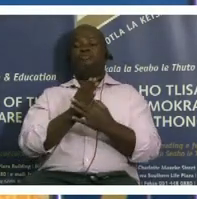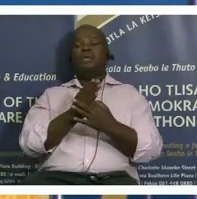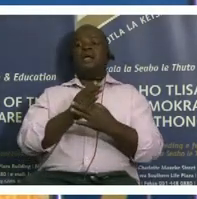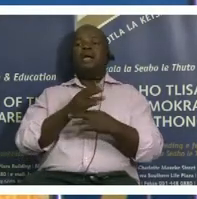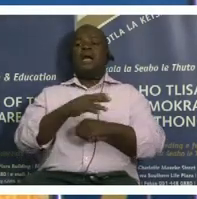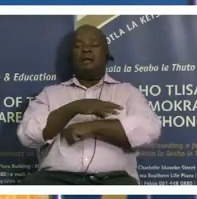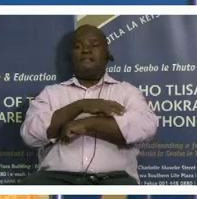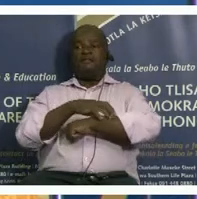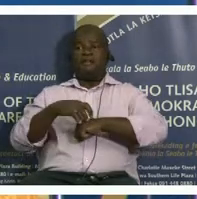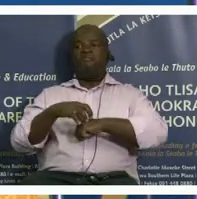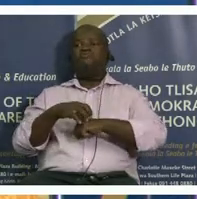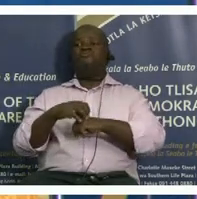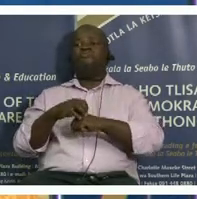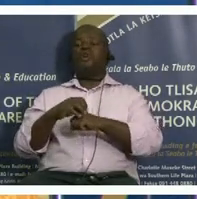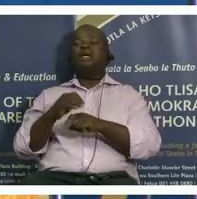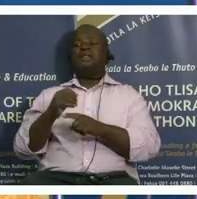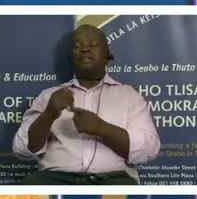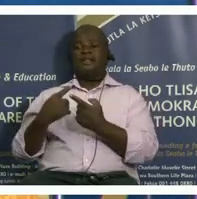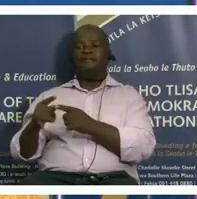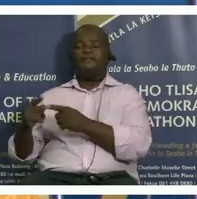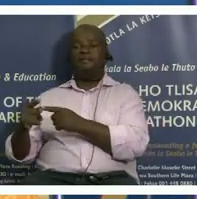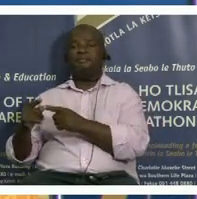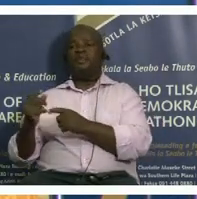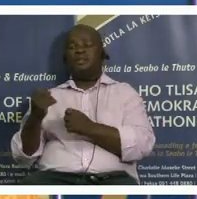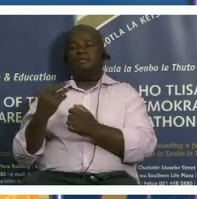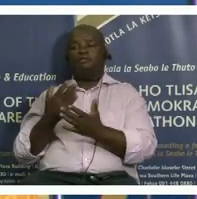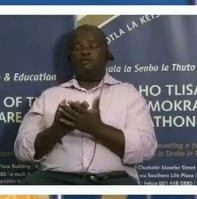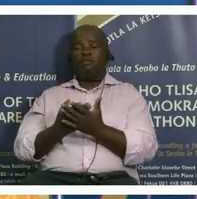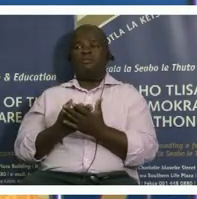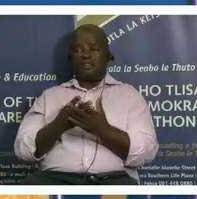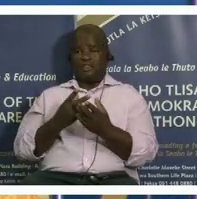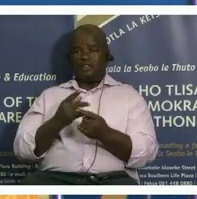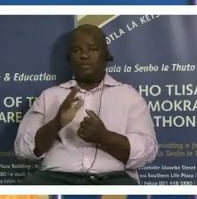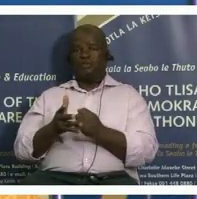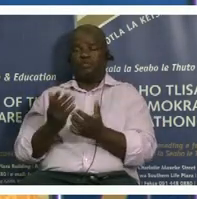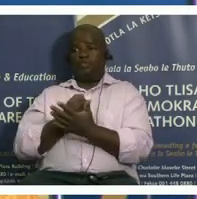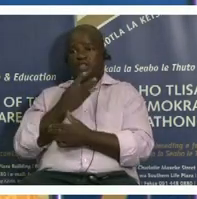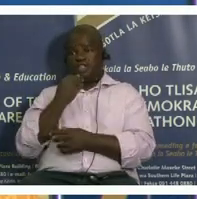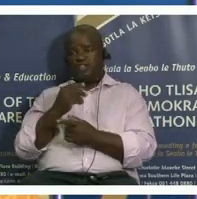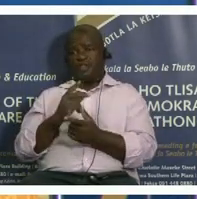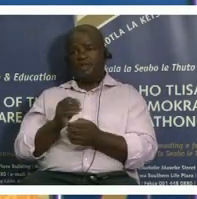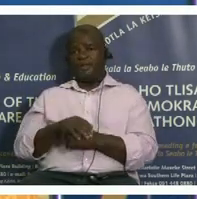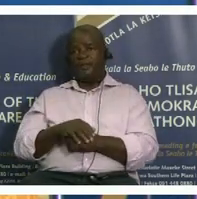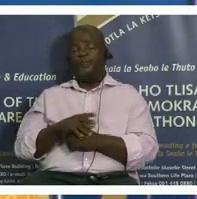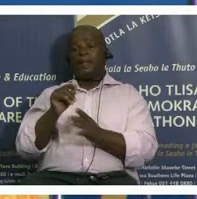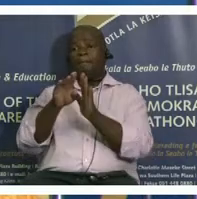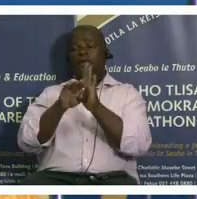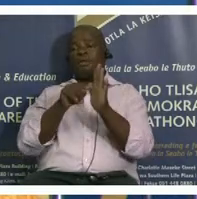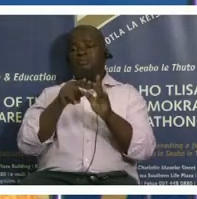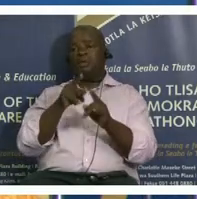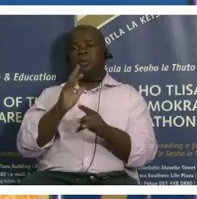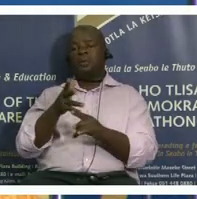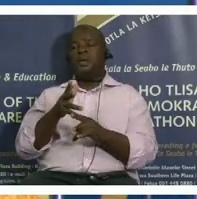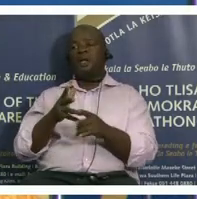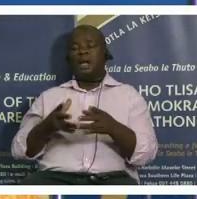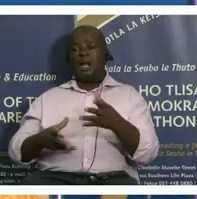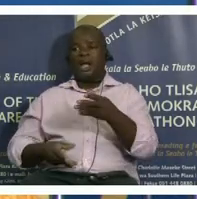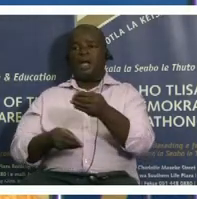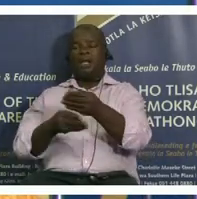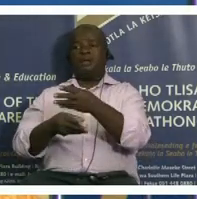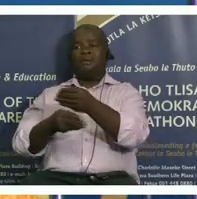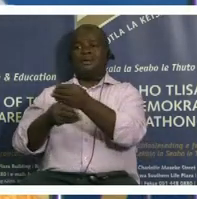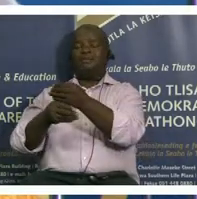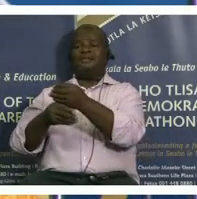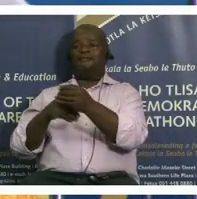essentials meant to eradicate food insecurity. This program will be supplemented by a new